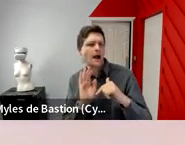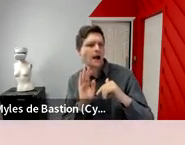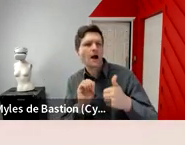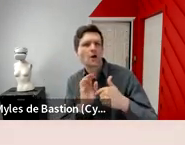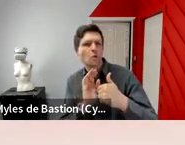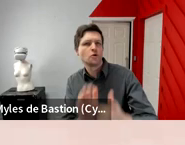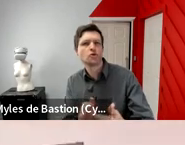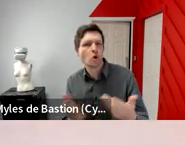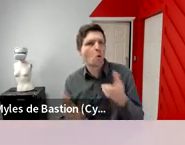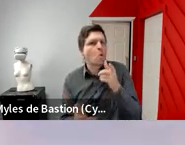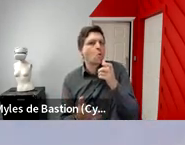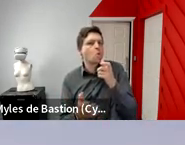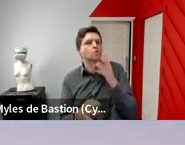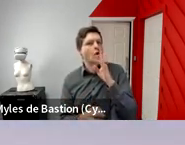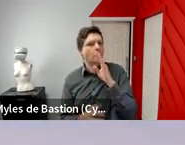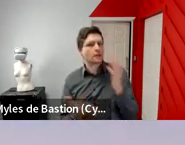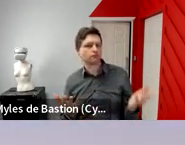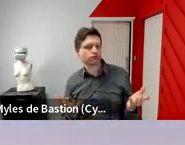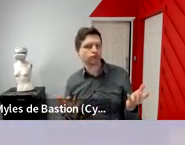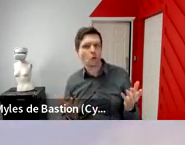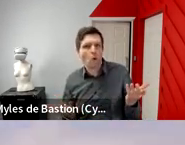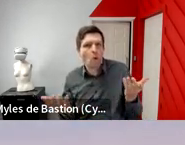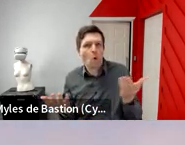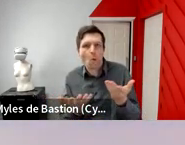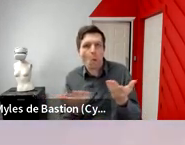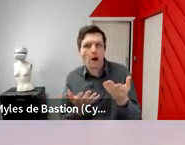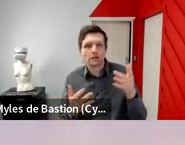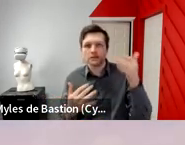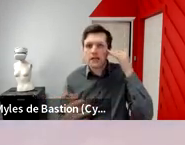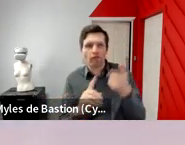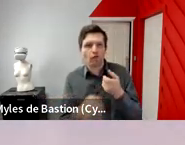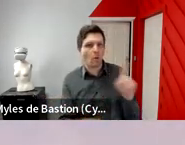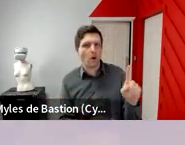I look, how will it show who is talking